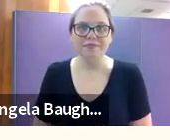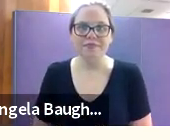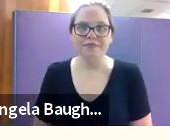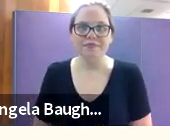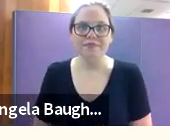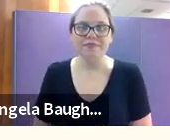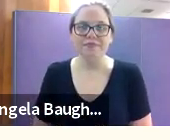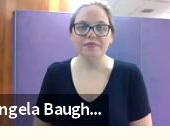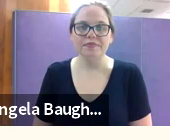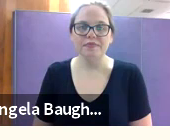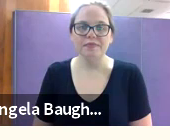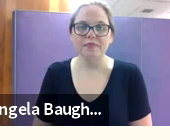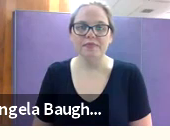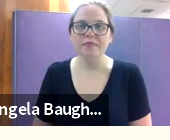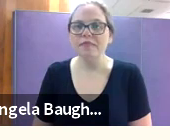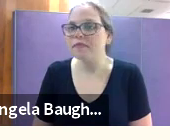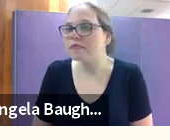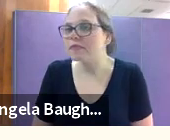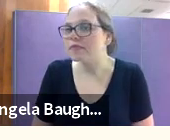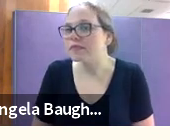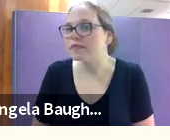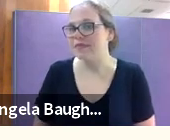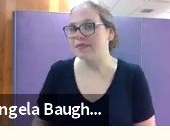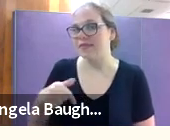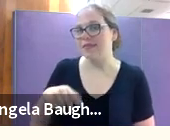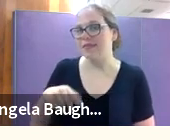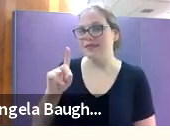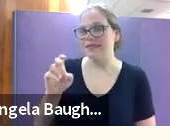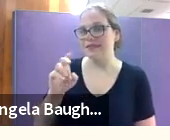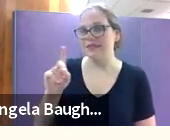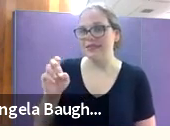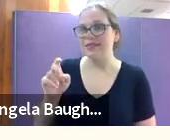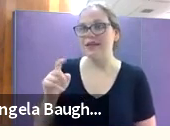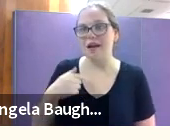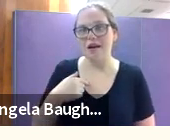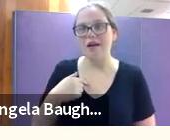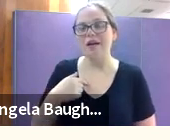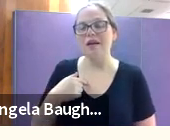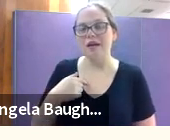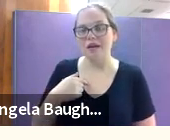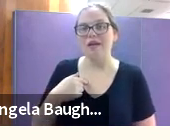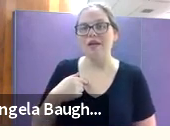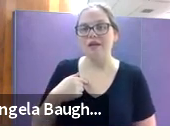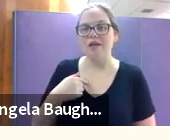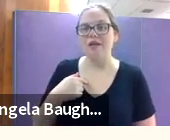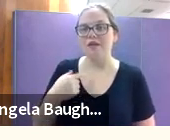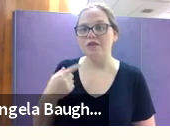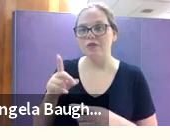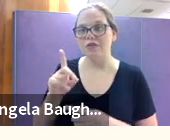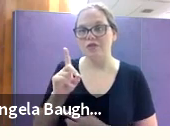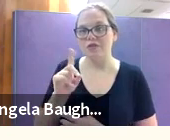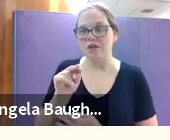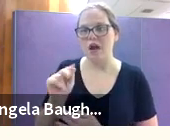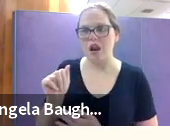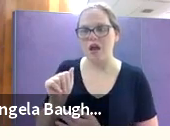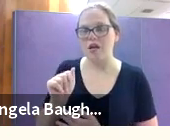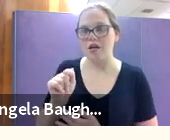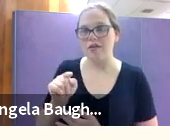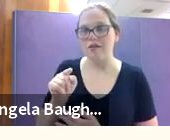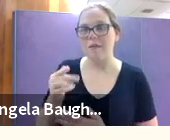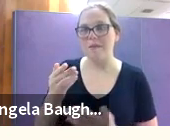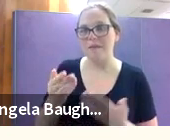This is Dee Dee. I would agree with Donna, because we probably can look at,